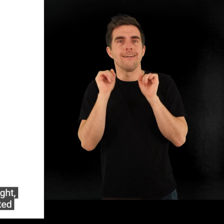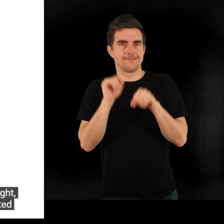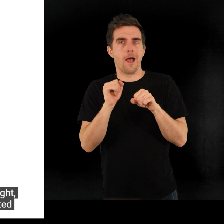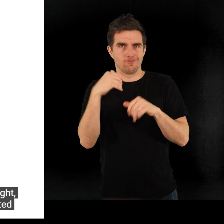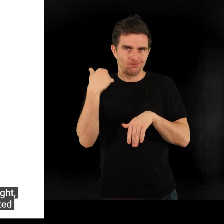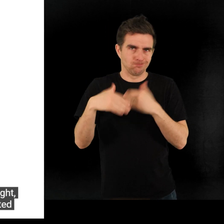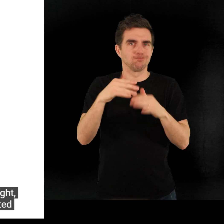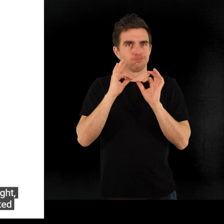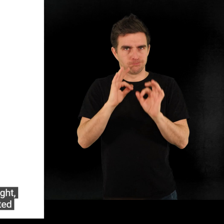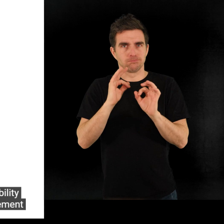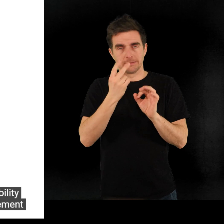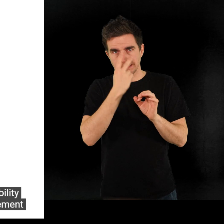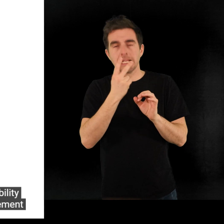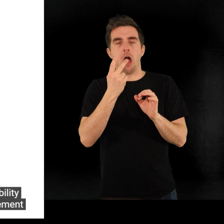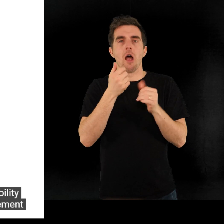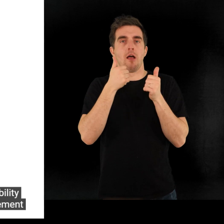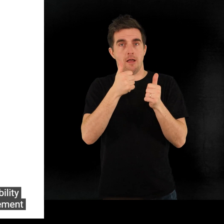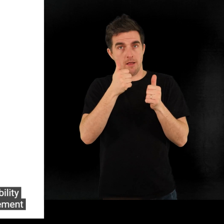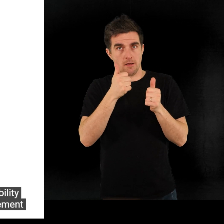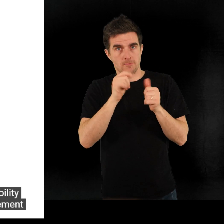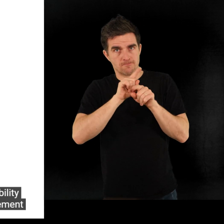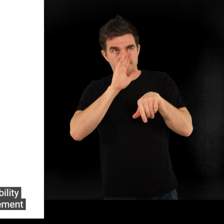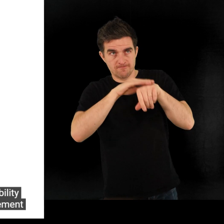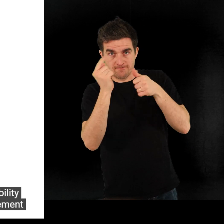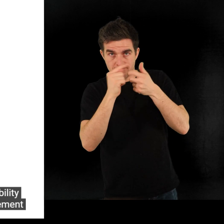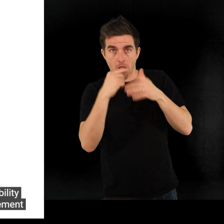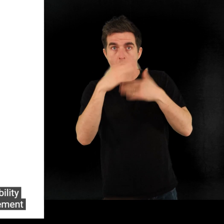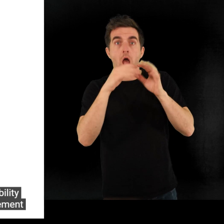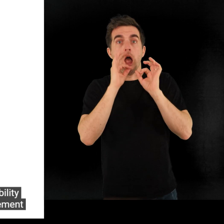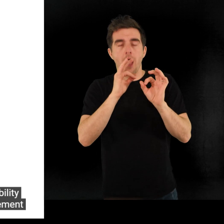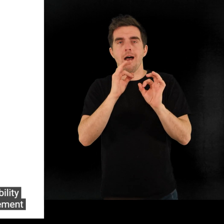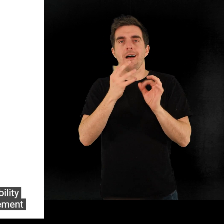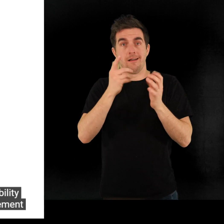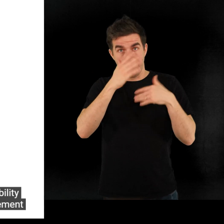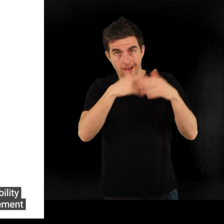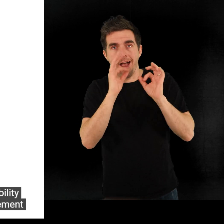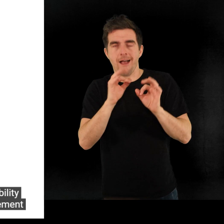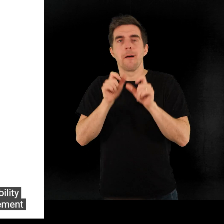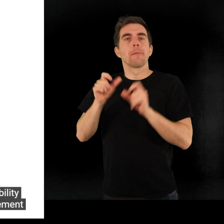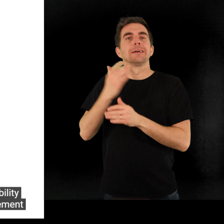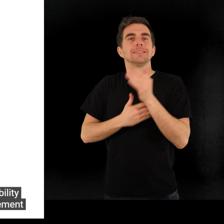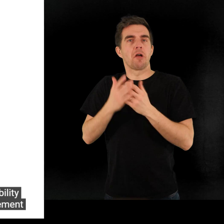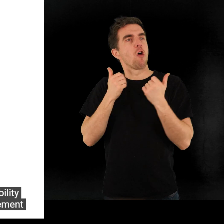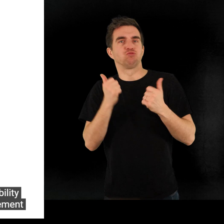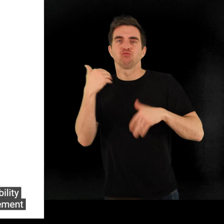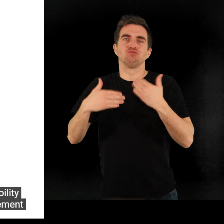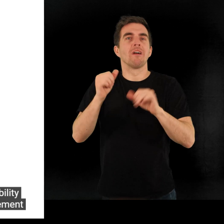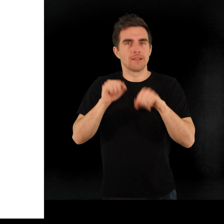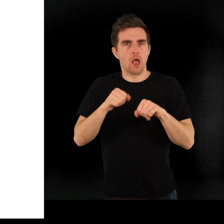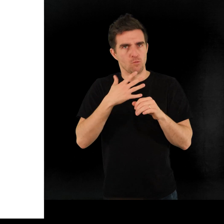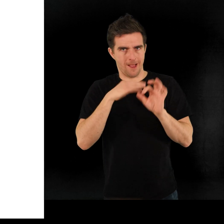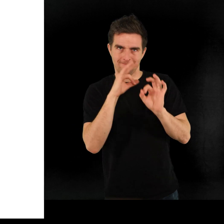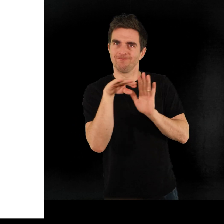will ensure the institutions mandated to make life easier for persons with disability, or to even the ground, will be able